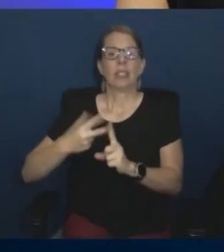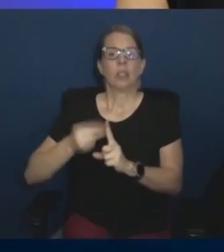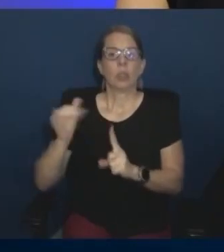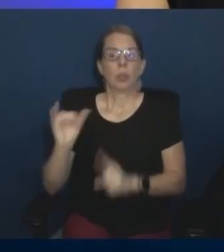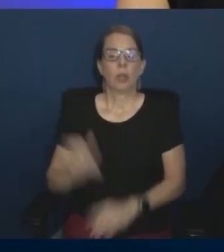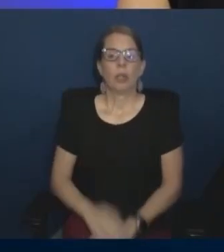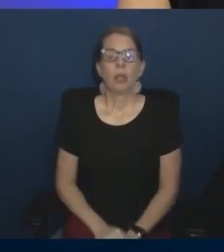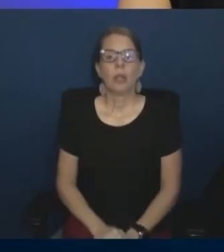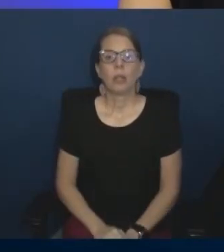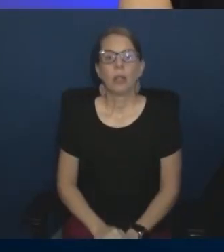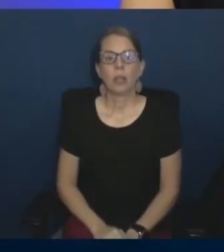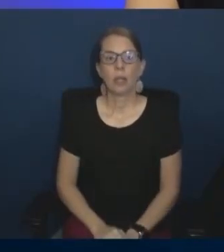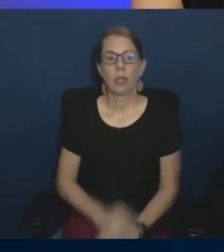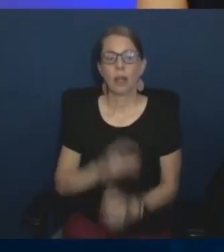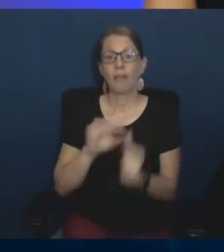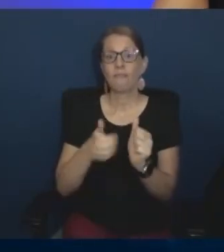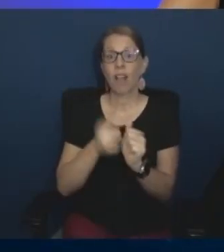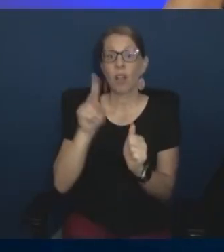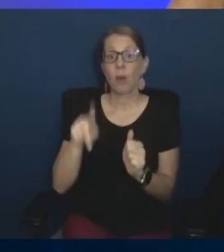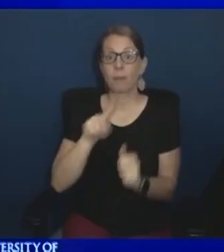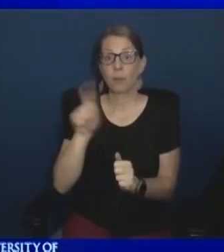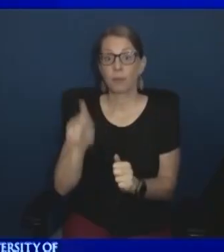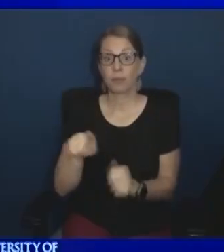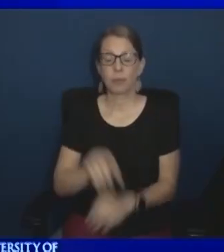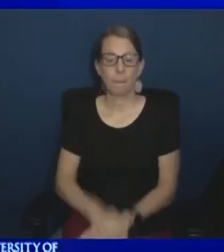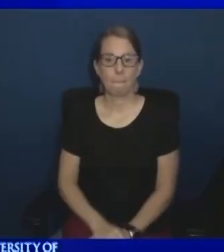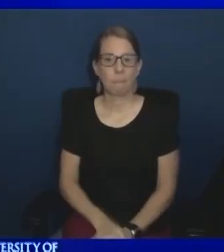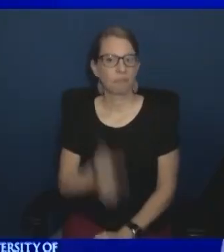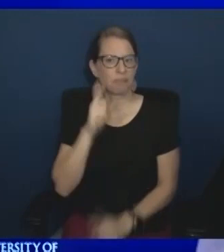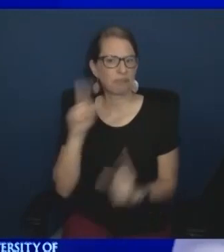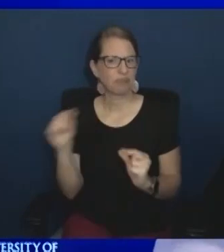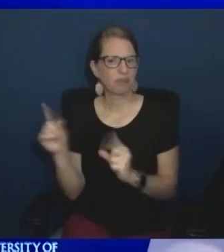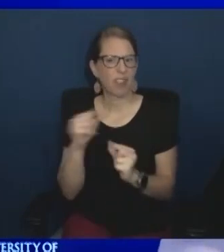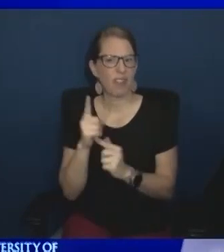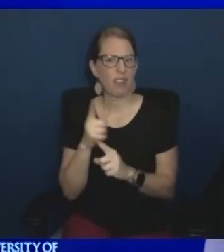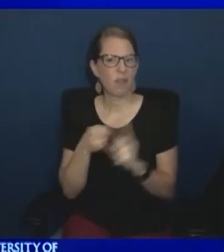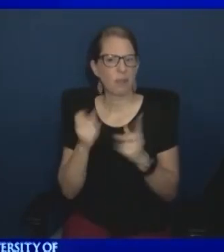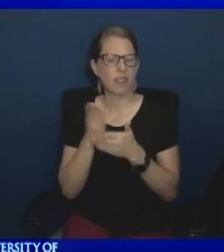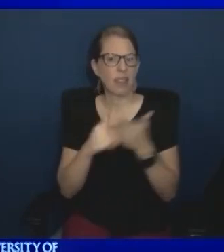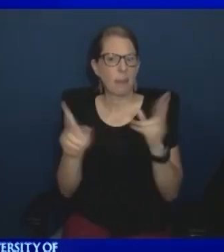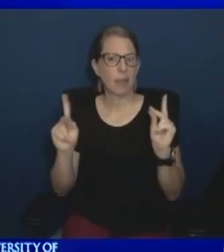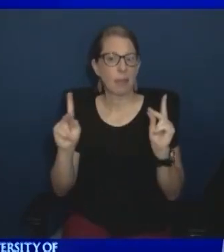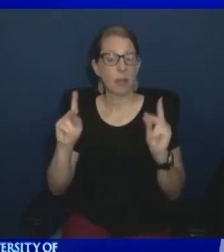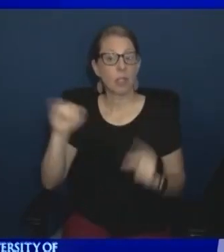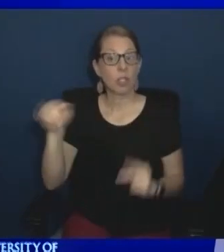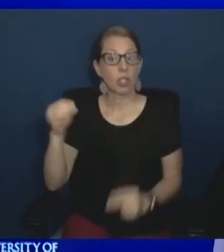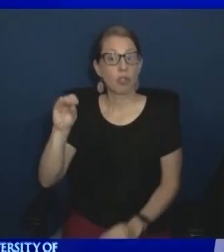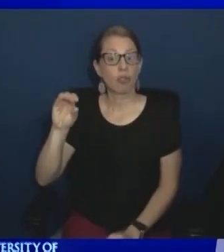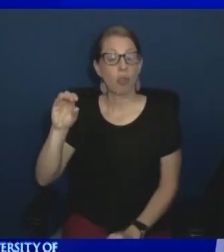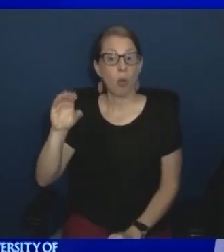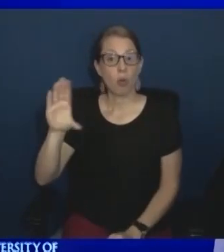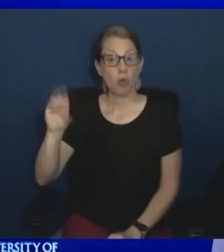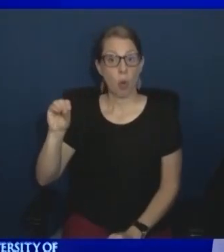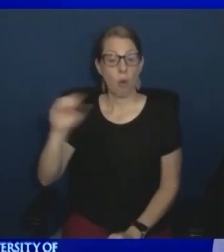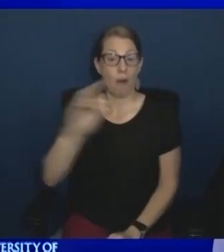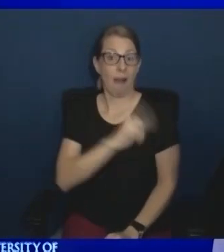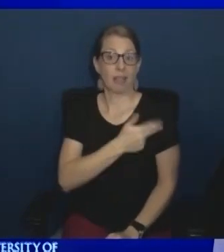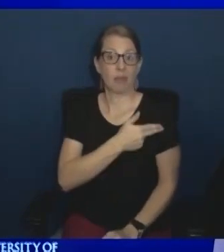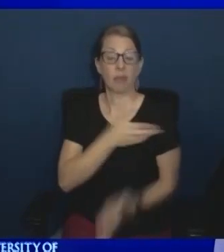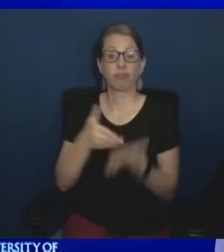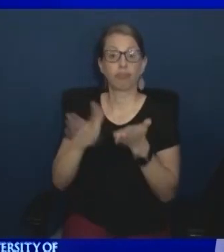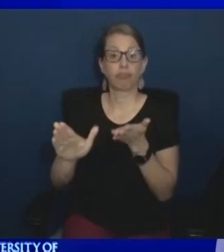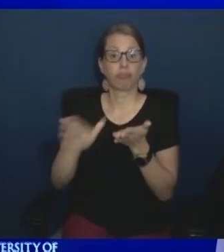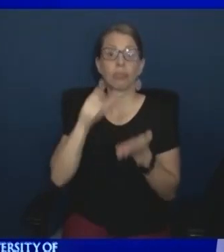Follow-up question? Follow-up question. Mm-hmm. We've been hearing from some people that some Johnson County hospitals have either been turning away